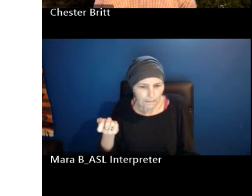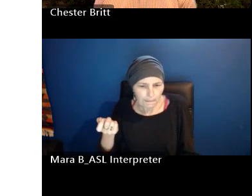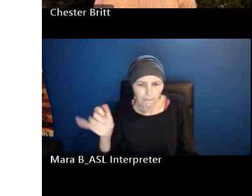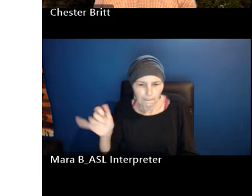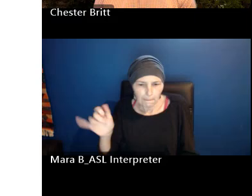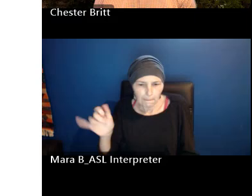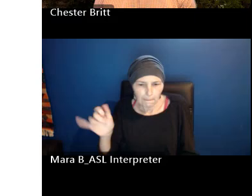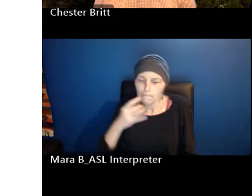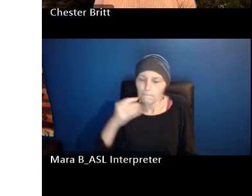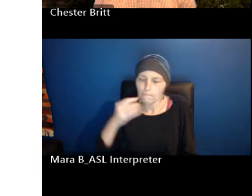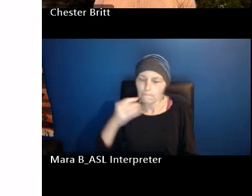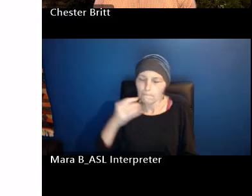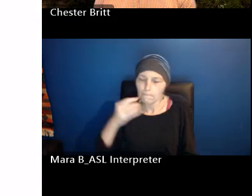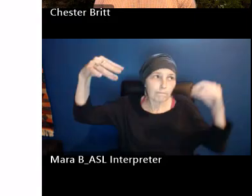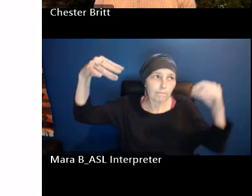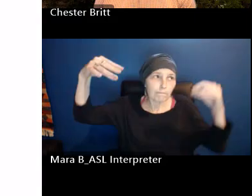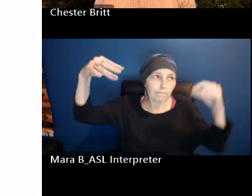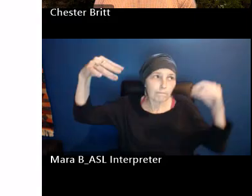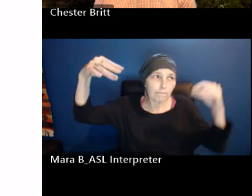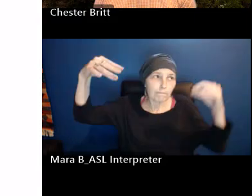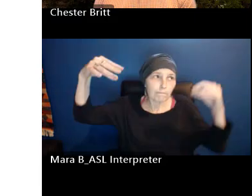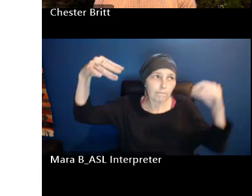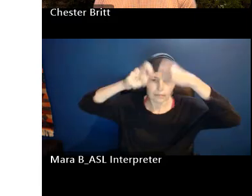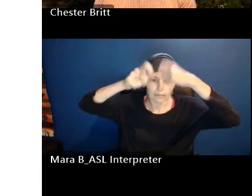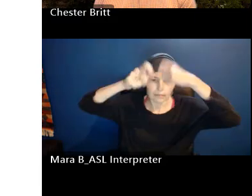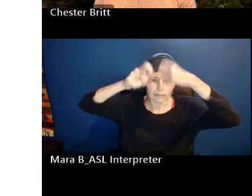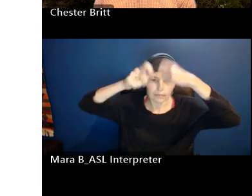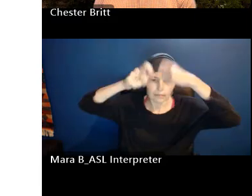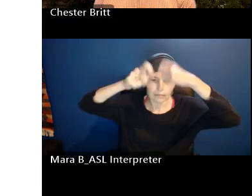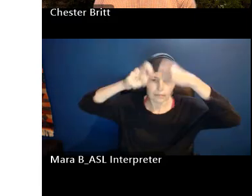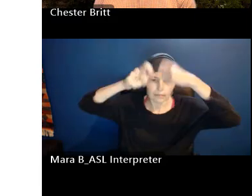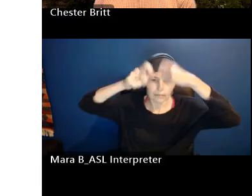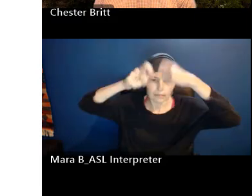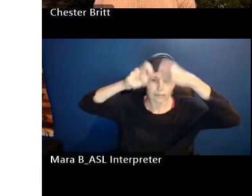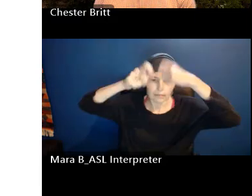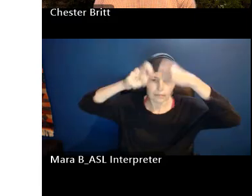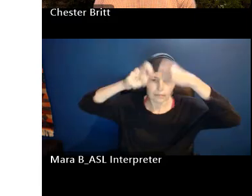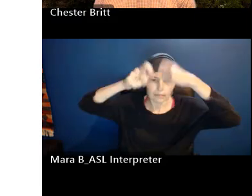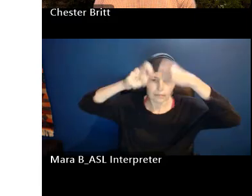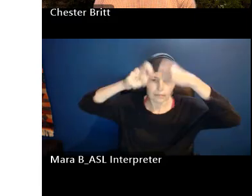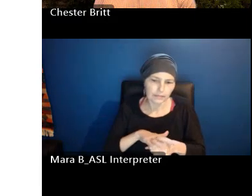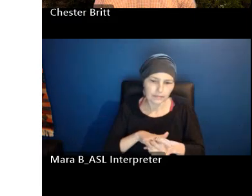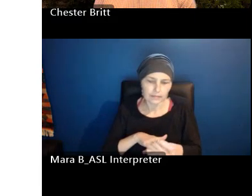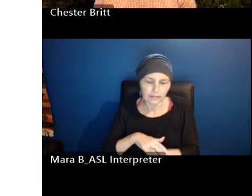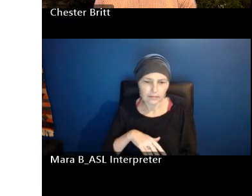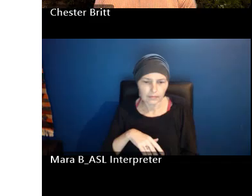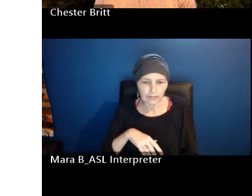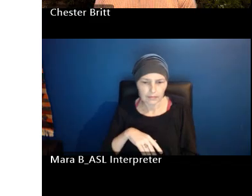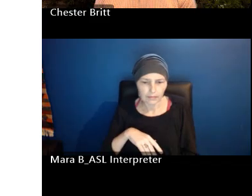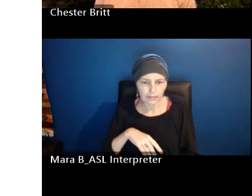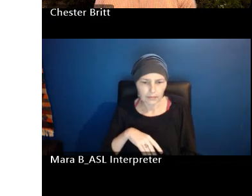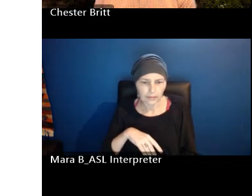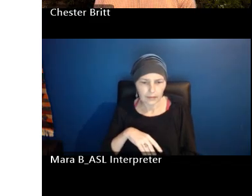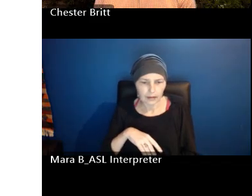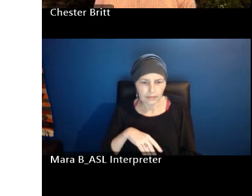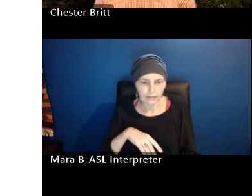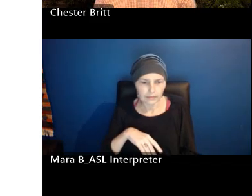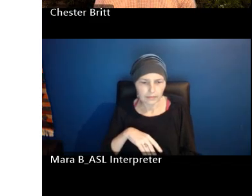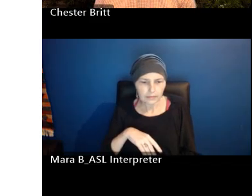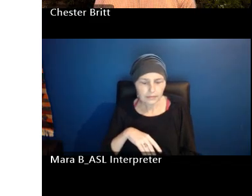house. In our area, I get information so often that